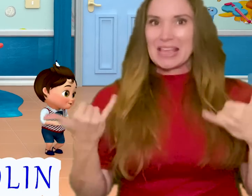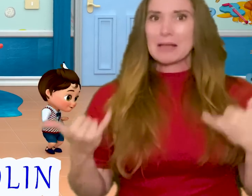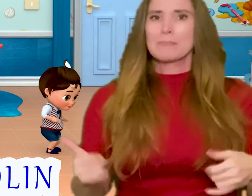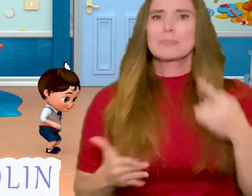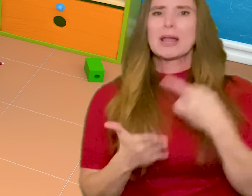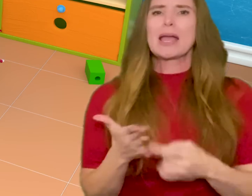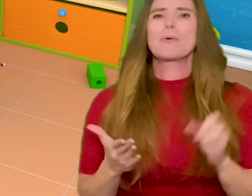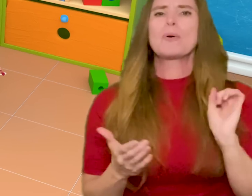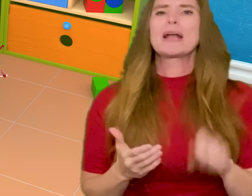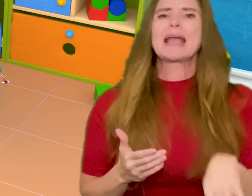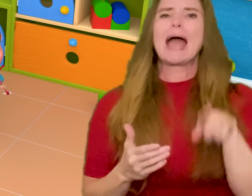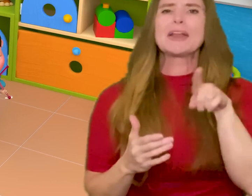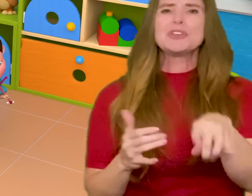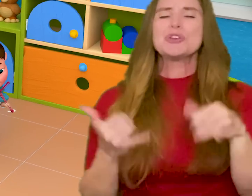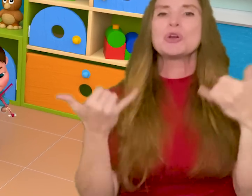the Vol you